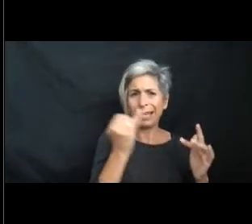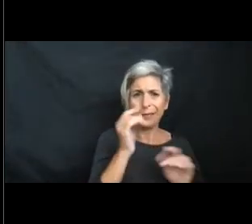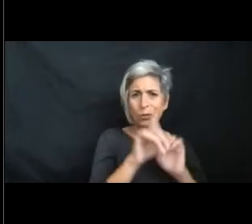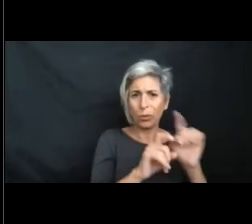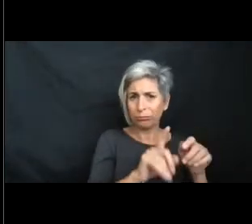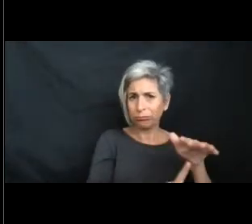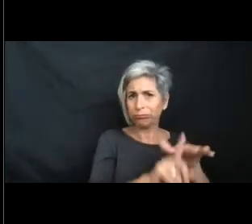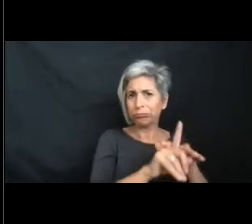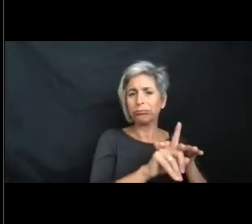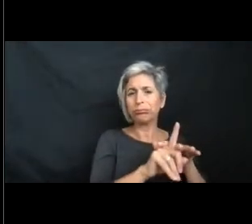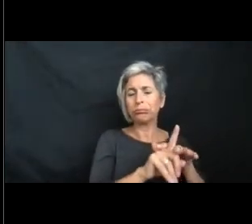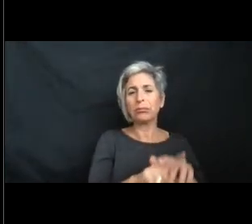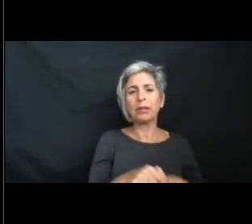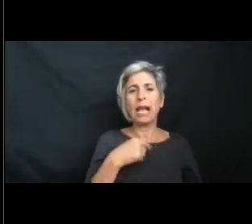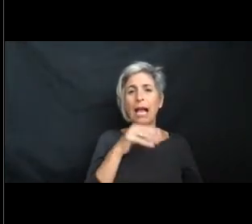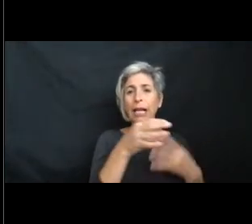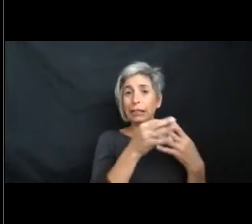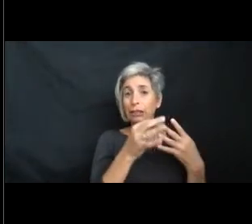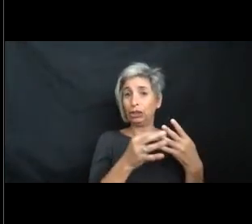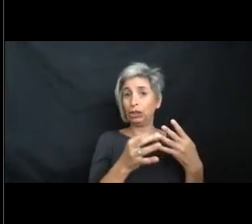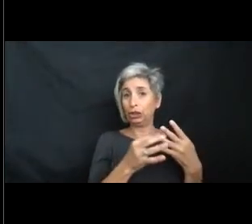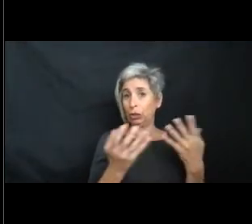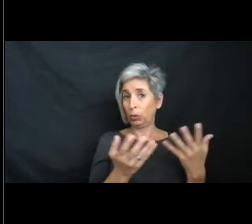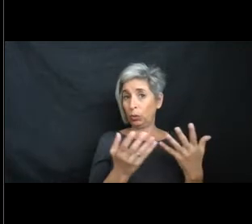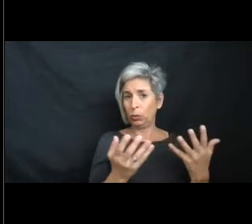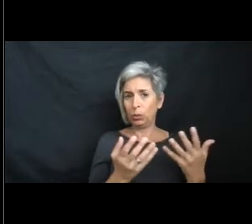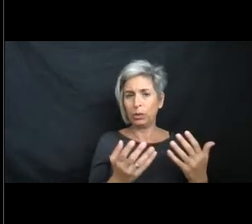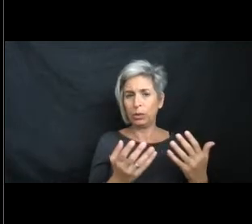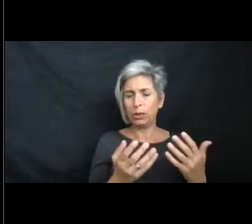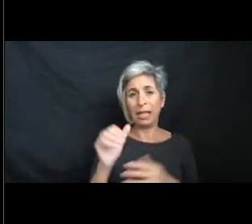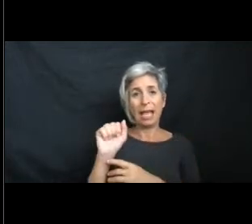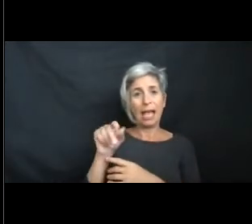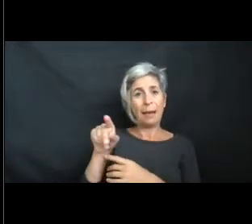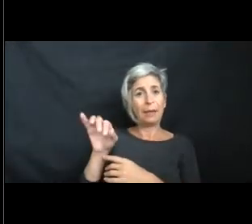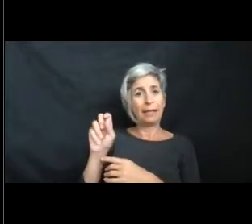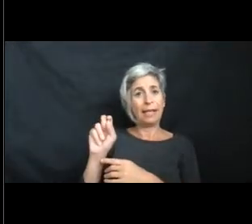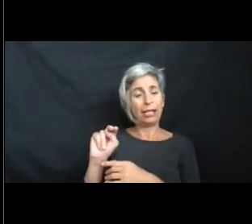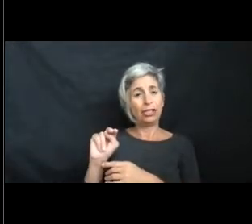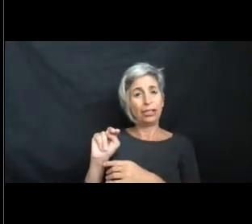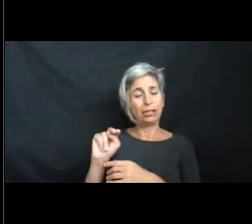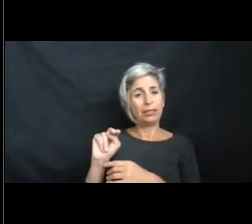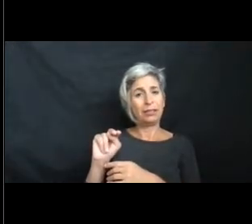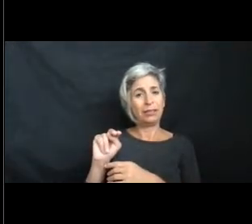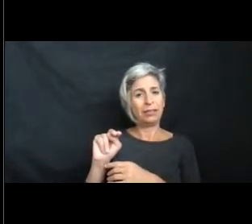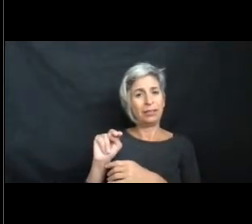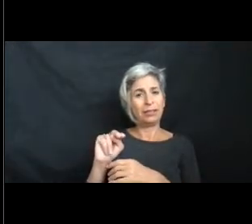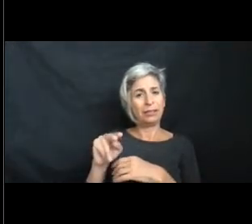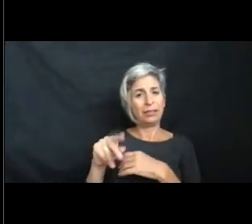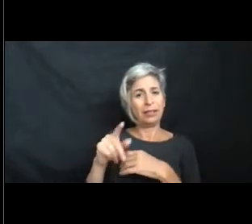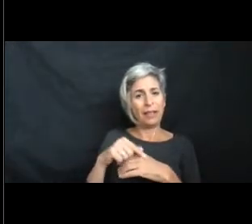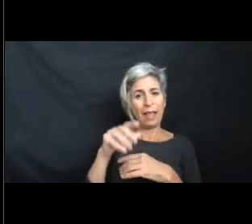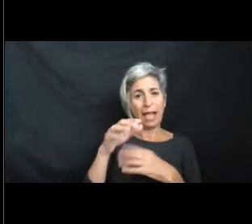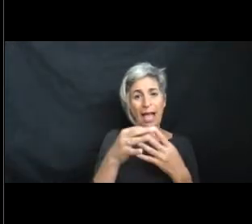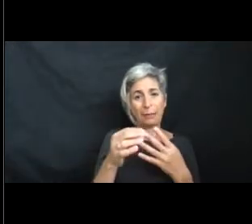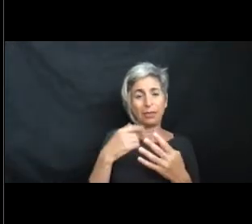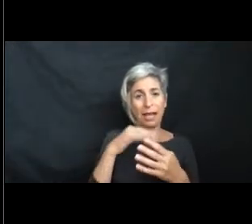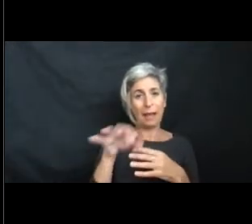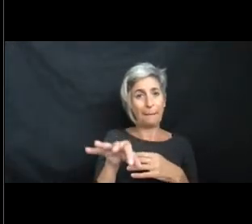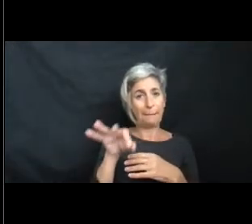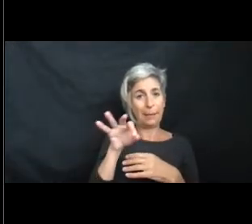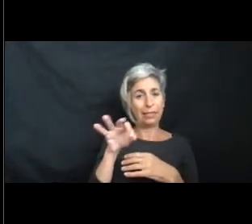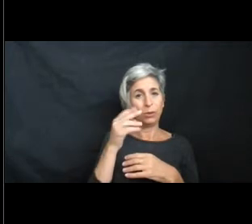here. And I chose application type, this is the option that I chose, and so you can see it here